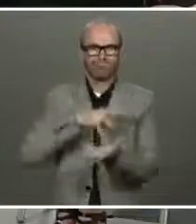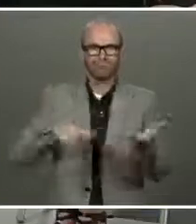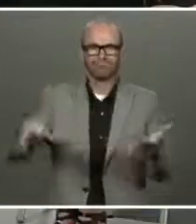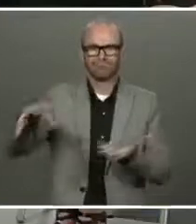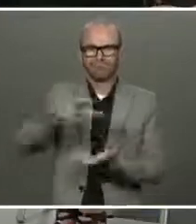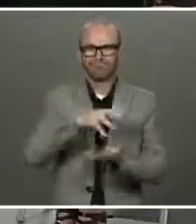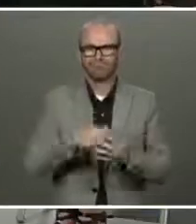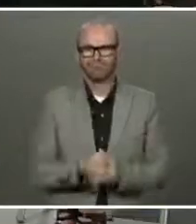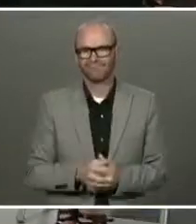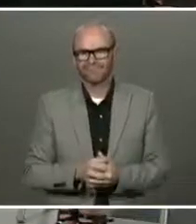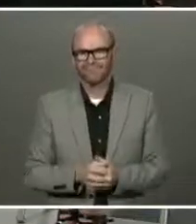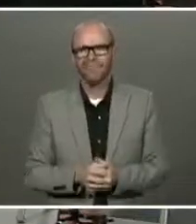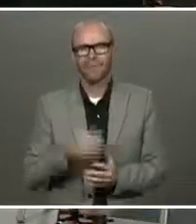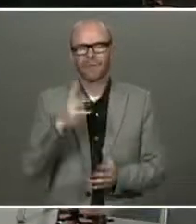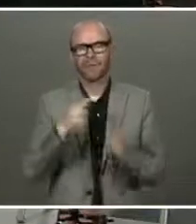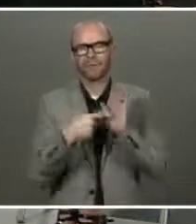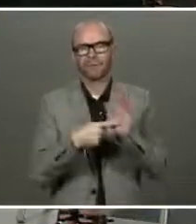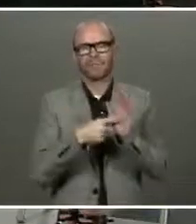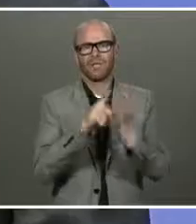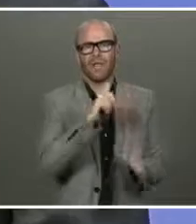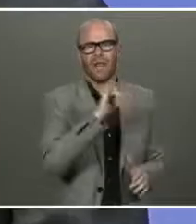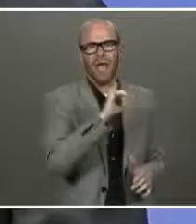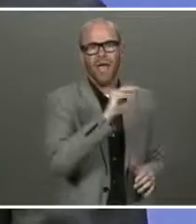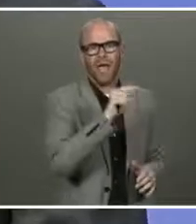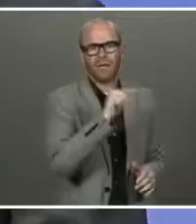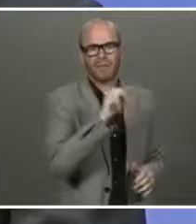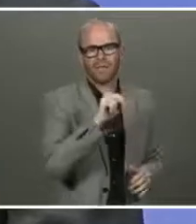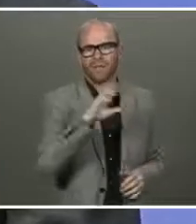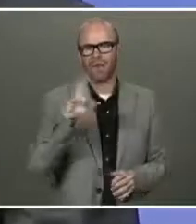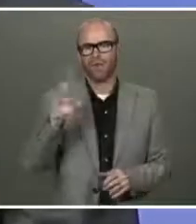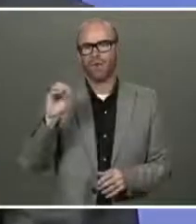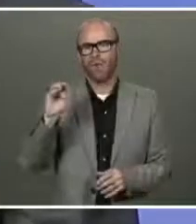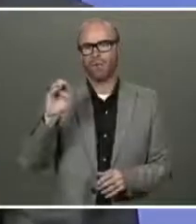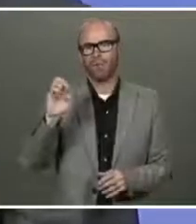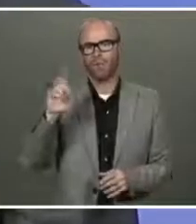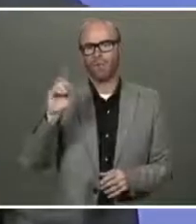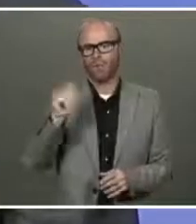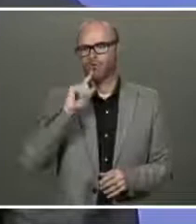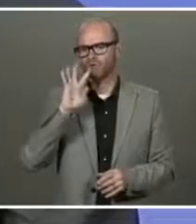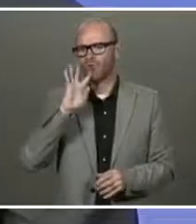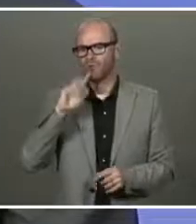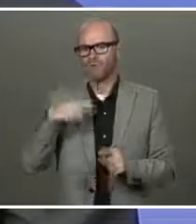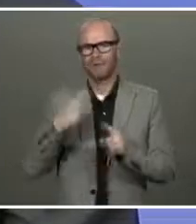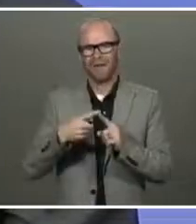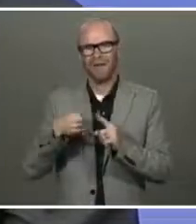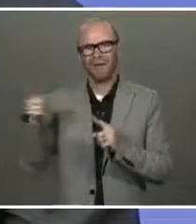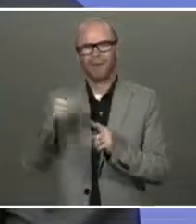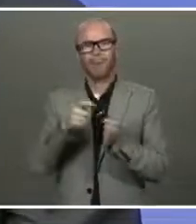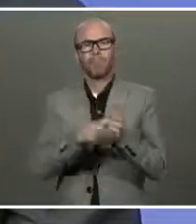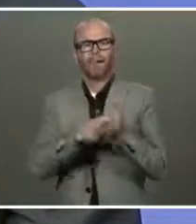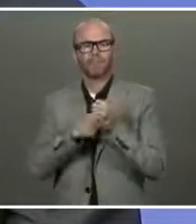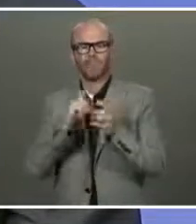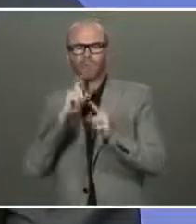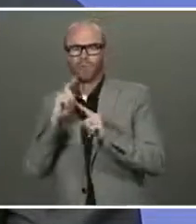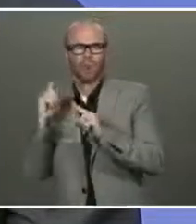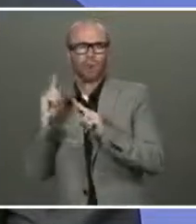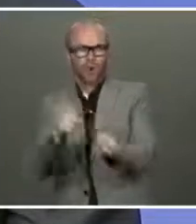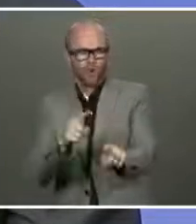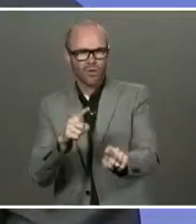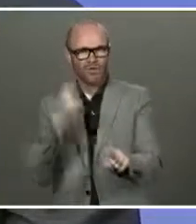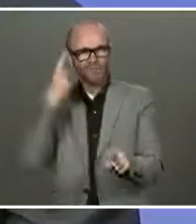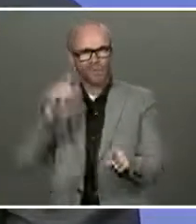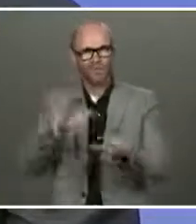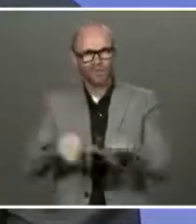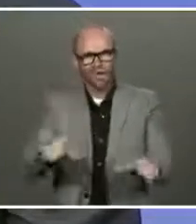Governor, Representatives Lyman and Romero have floated potential legislation for mandatory reporting of child